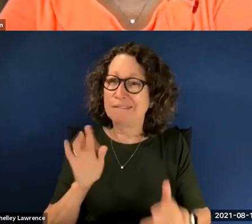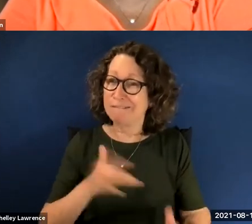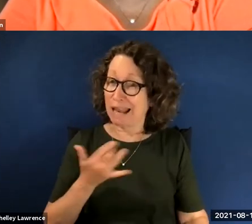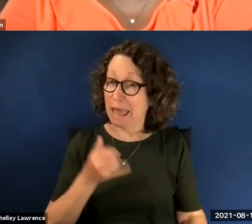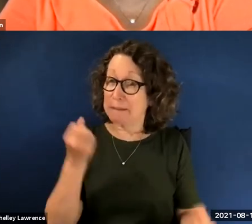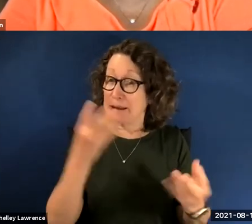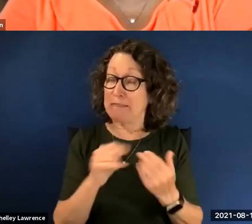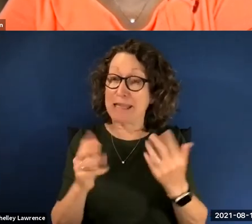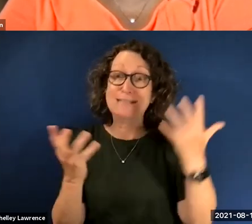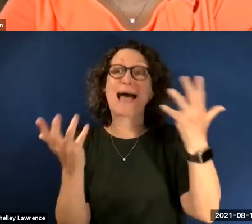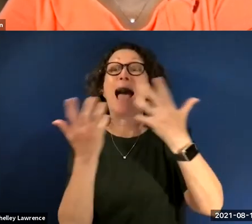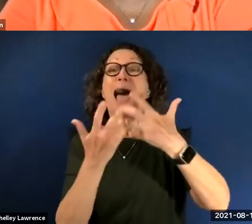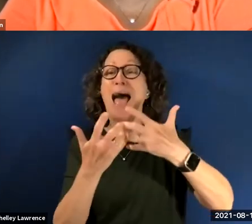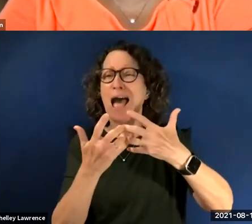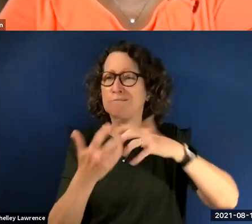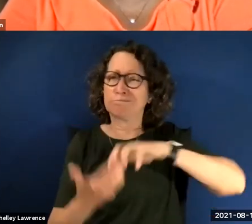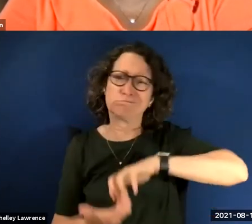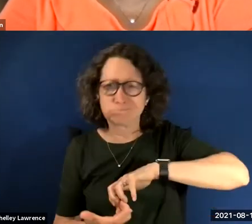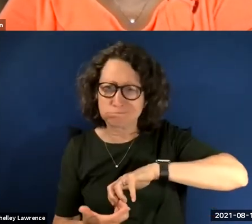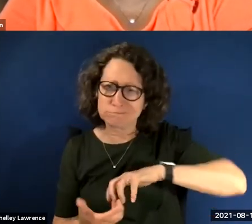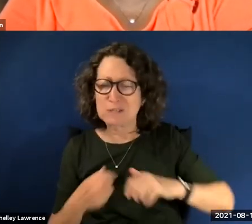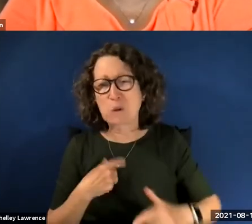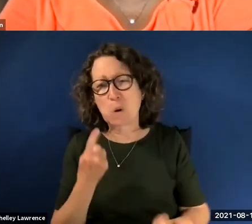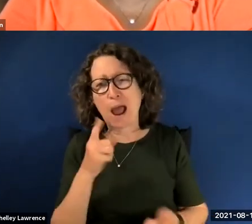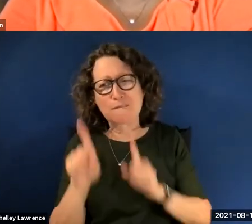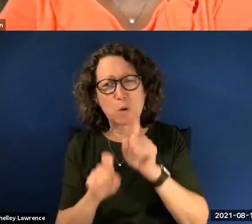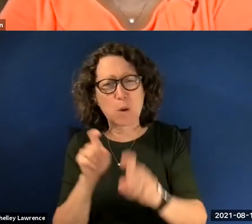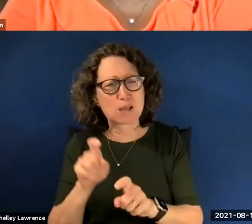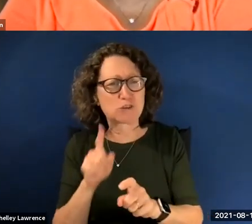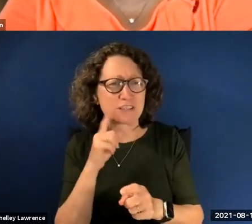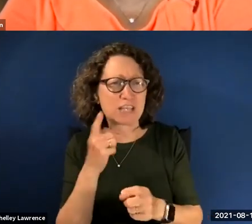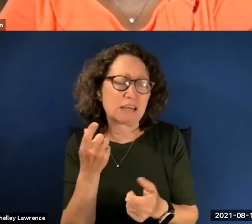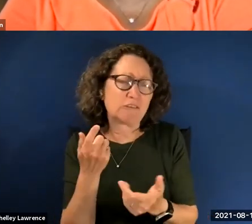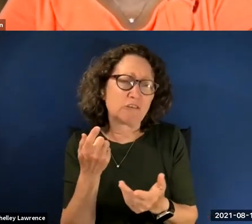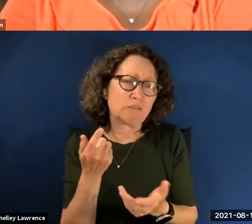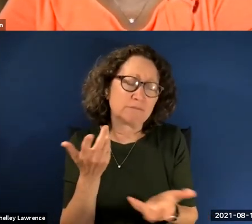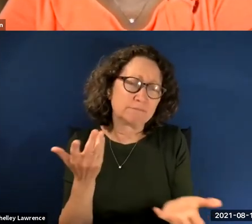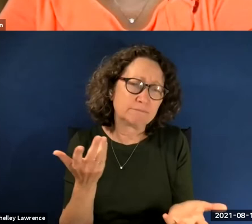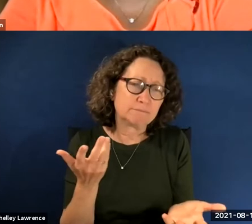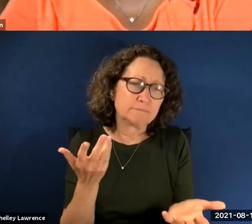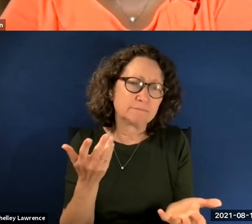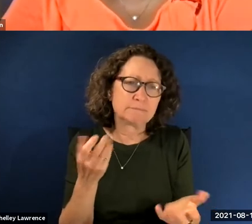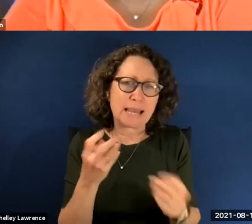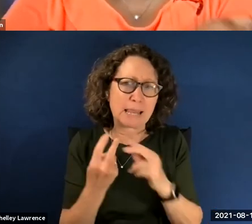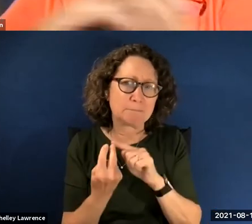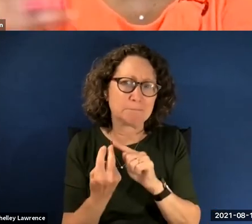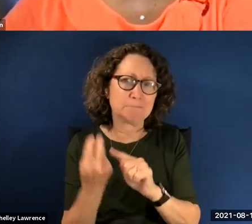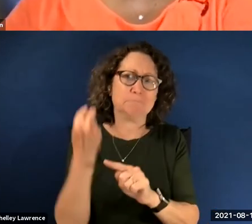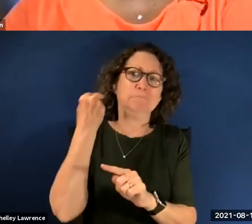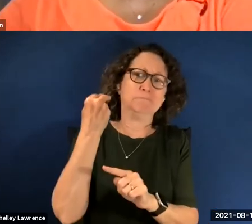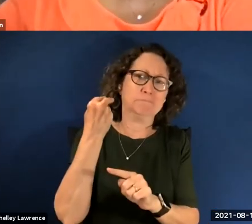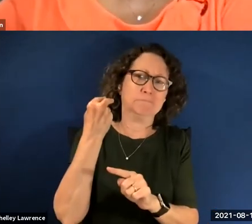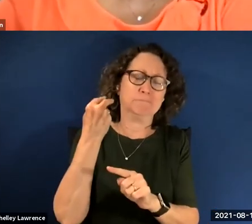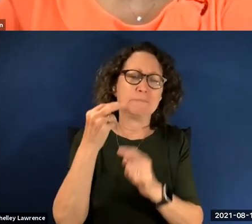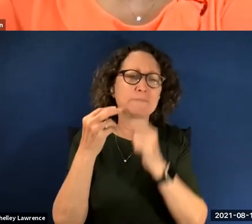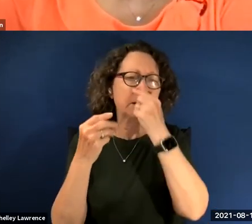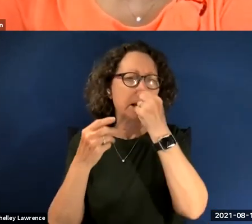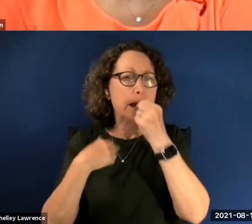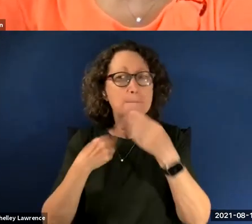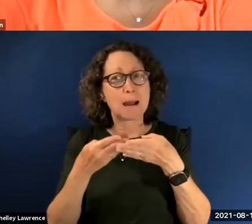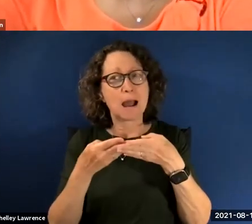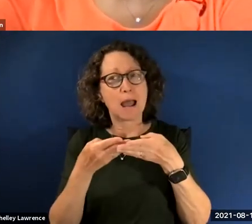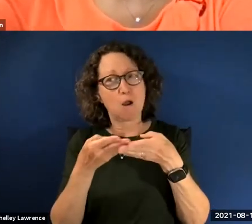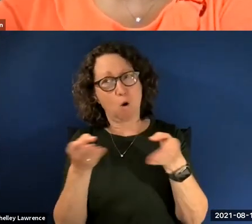of things were in place. And so I do have some questions that are somewhat backwards looking. I should state my